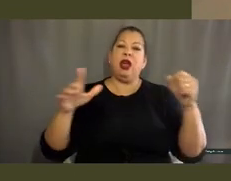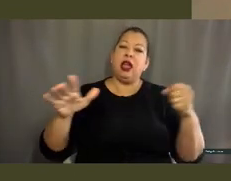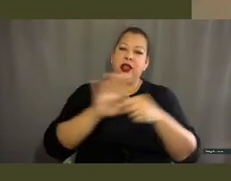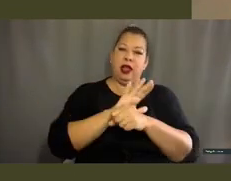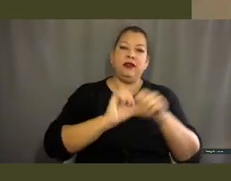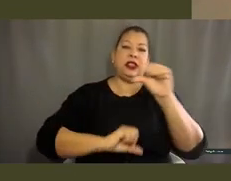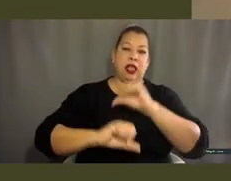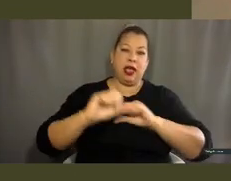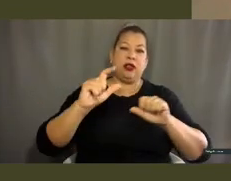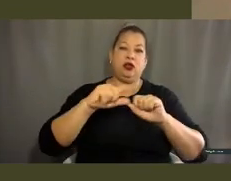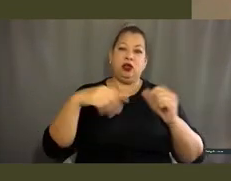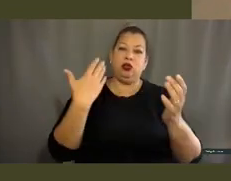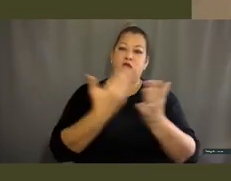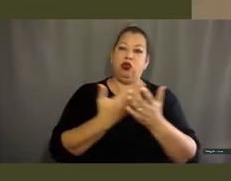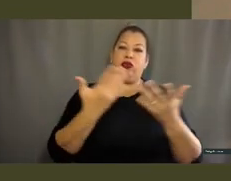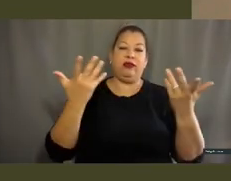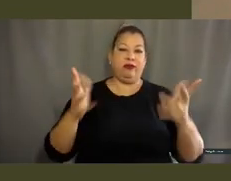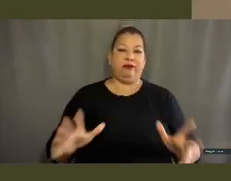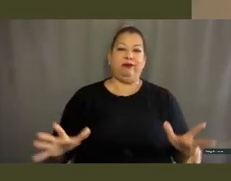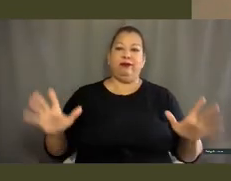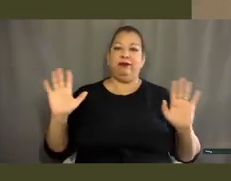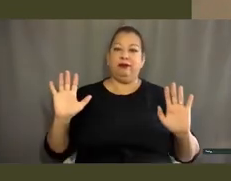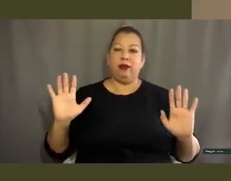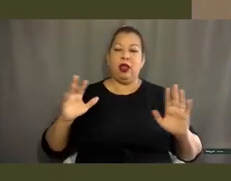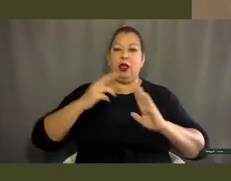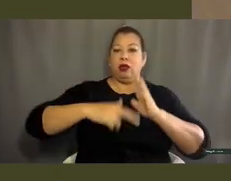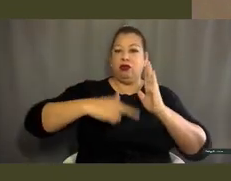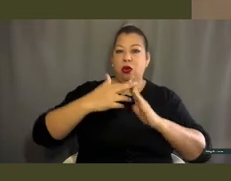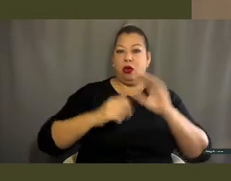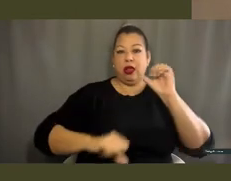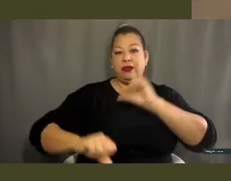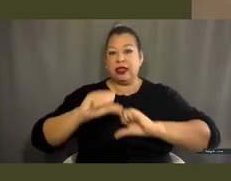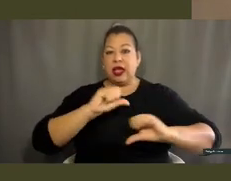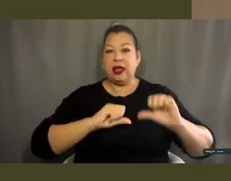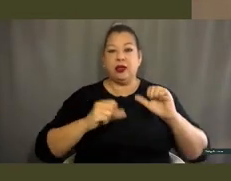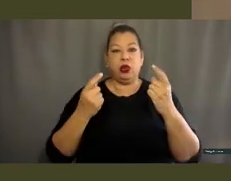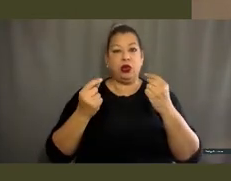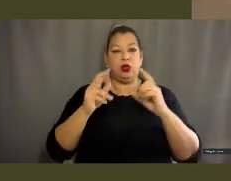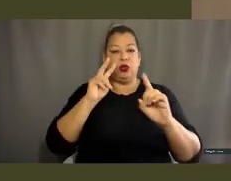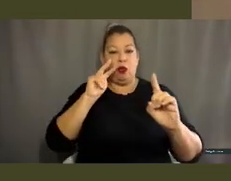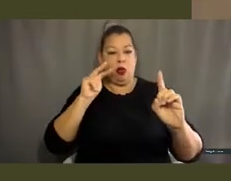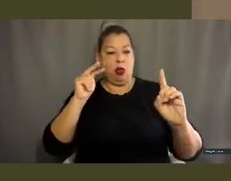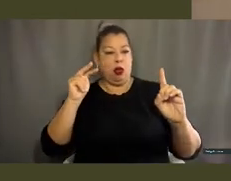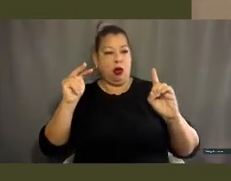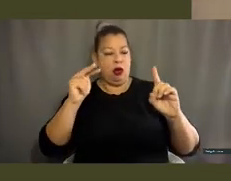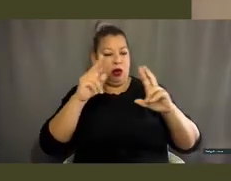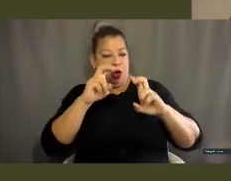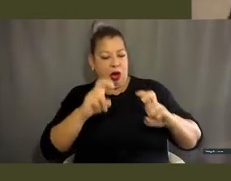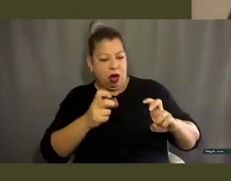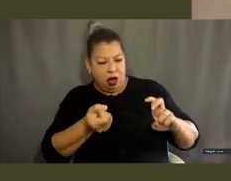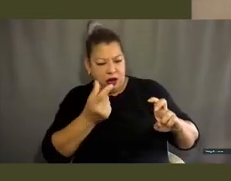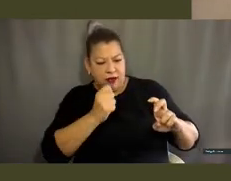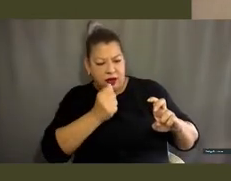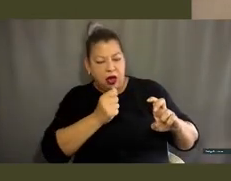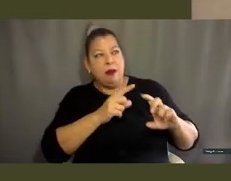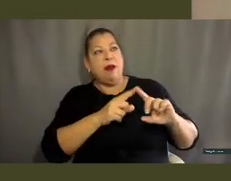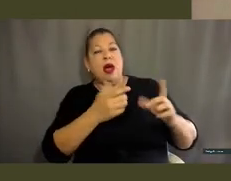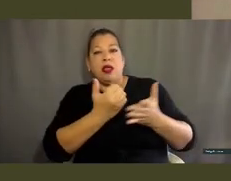And the role of science is, of course, to look at things that we don't yet understand, but it's also there to help answer